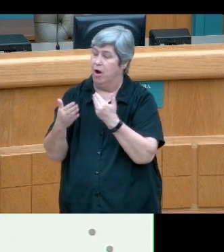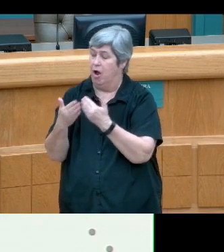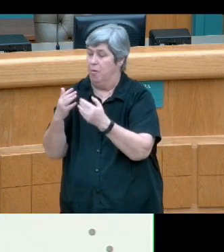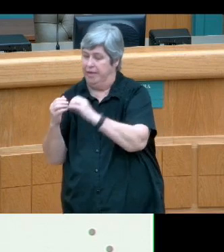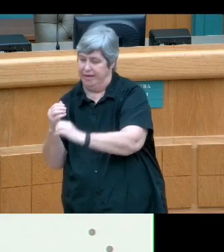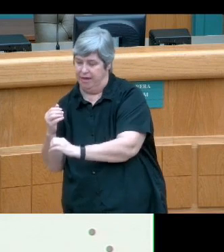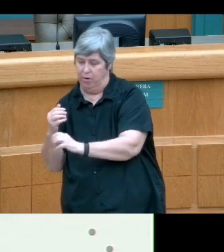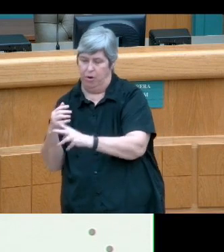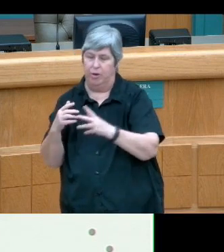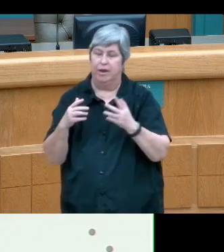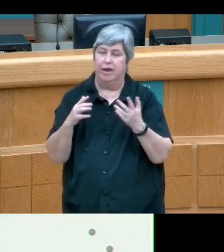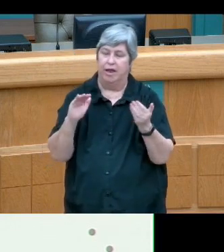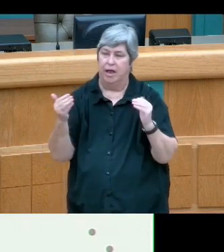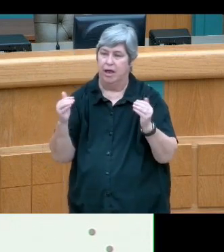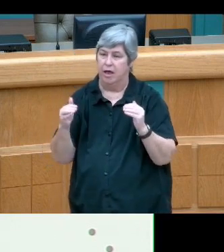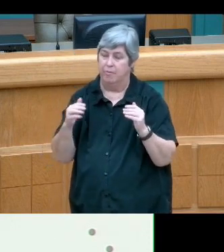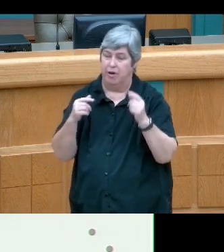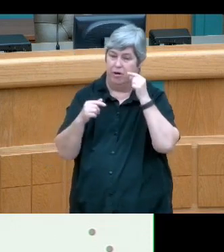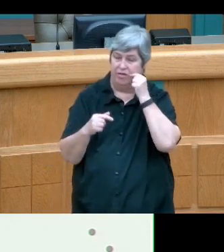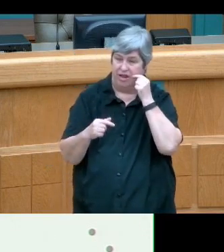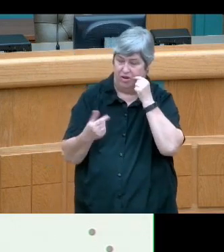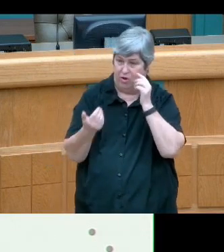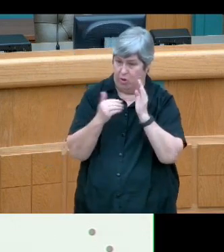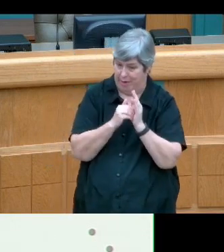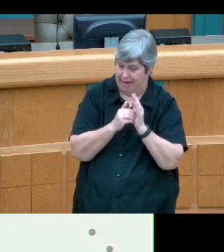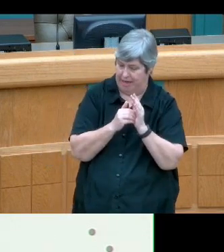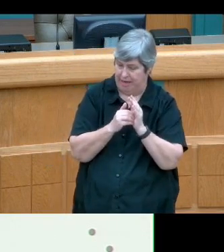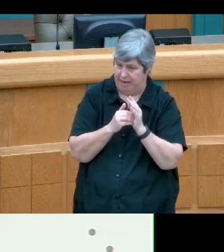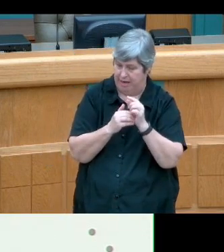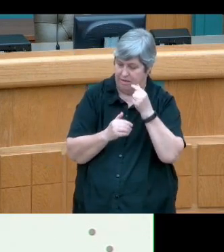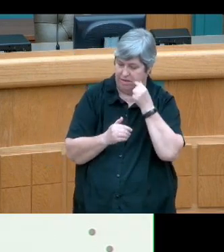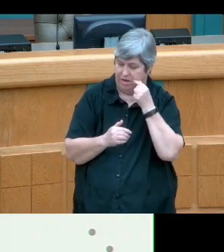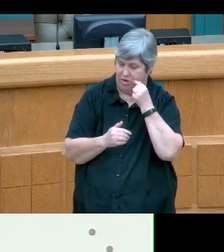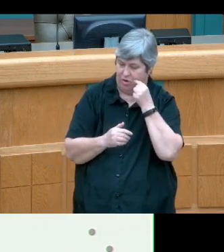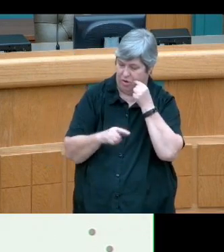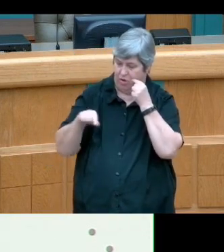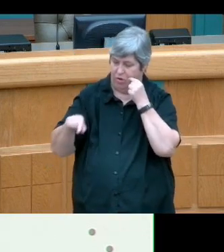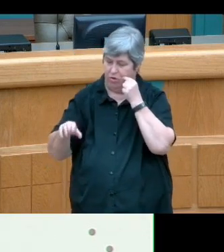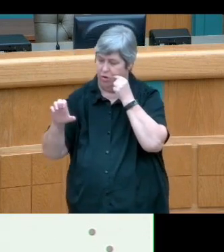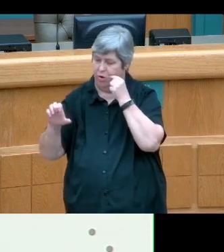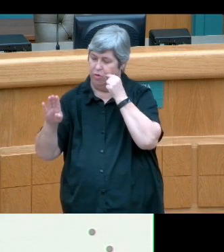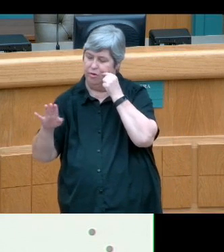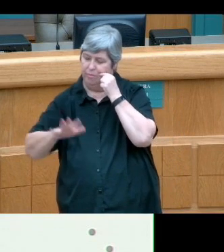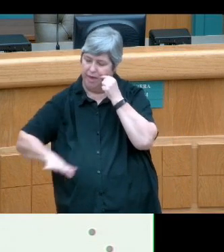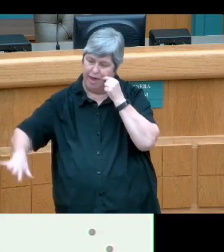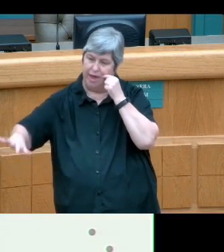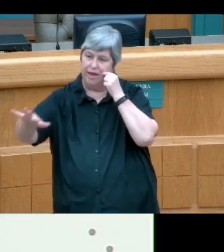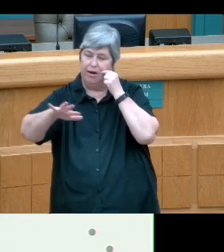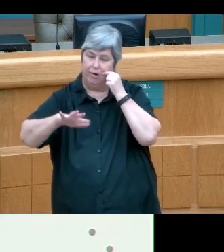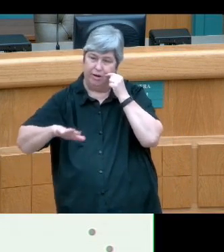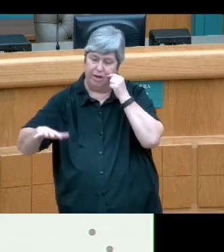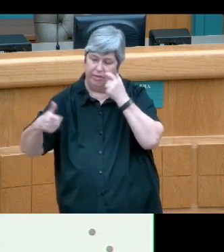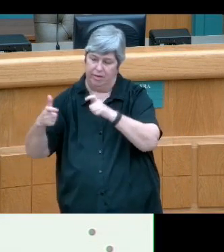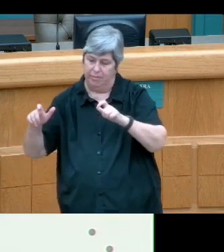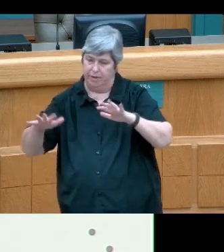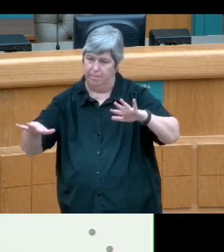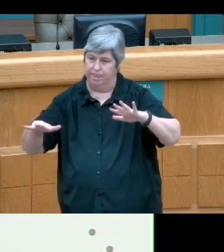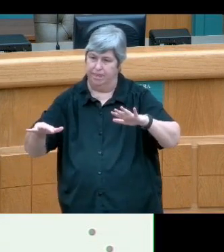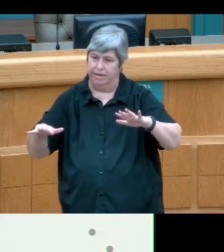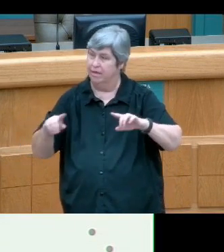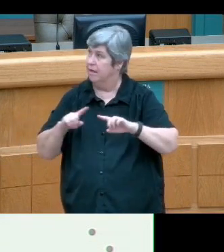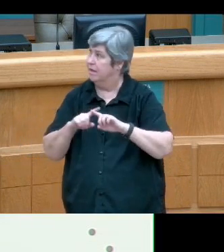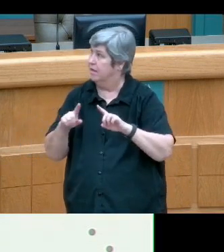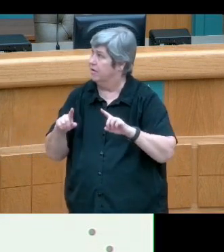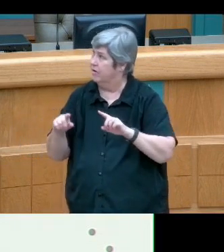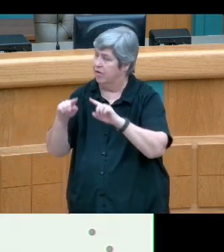Okay, this is comparing Bexar County again. That's where San Antonio is to the Coastal Bend as a whole. There's different shaped points.